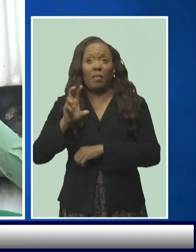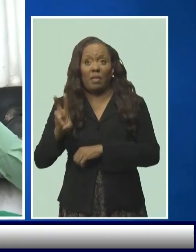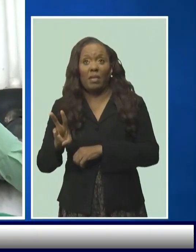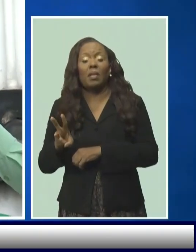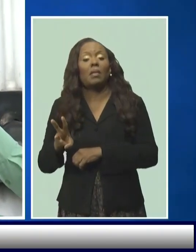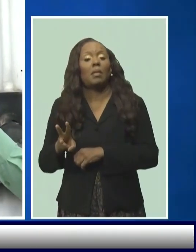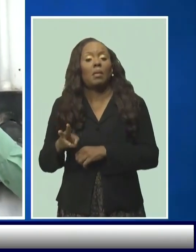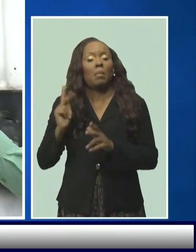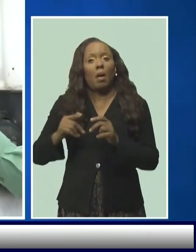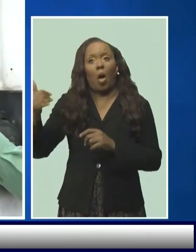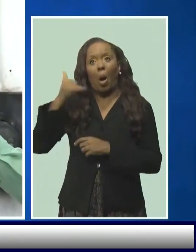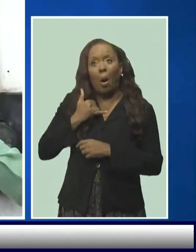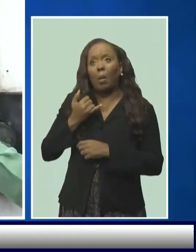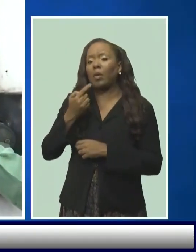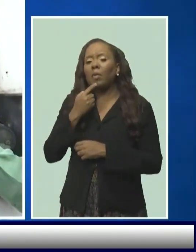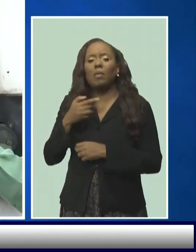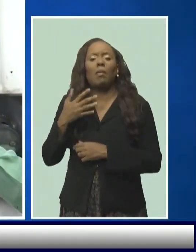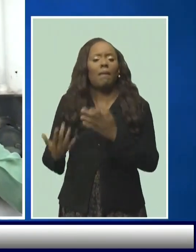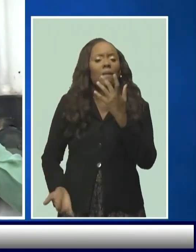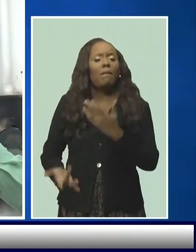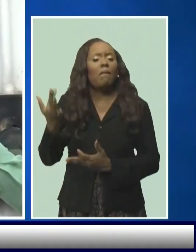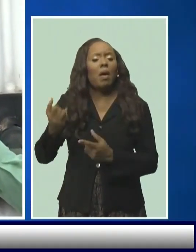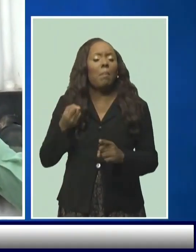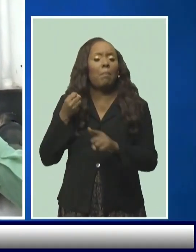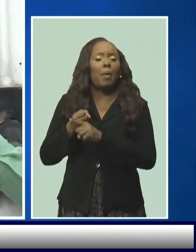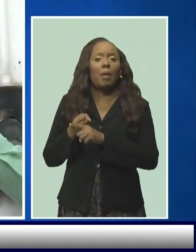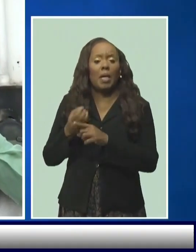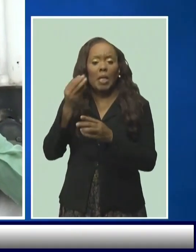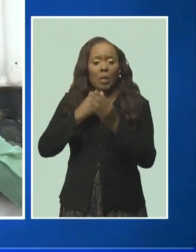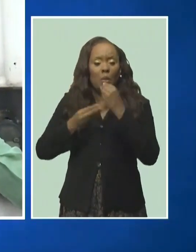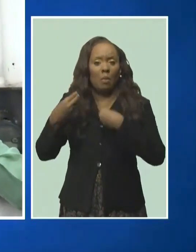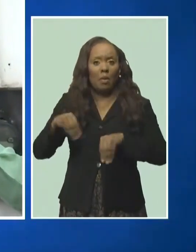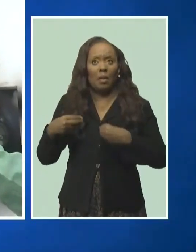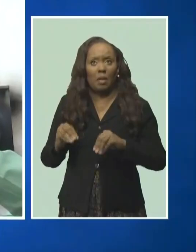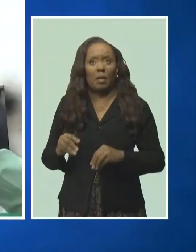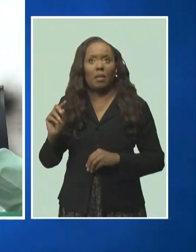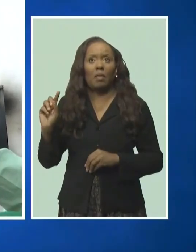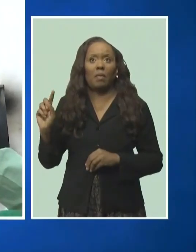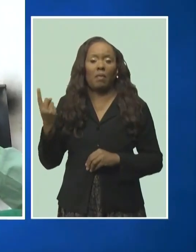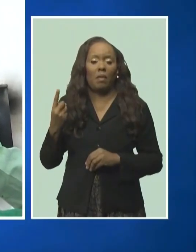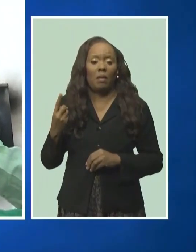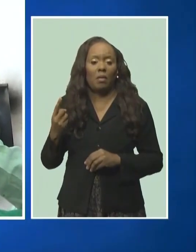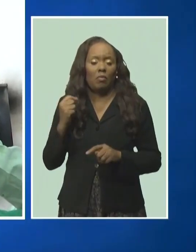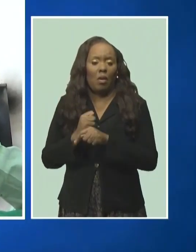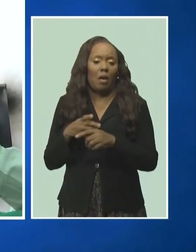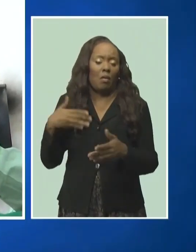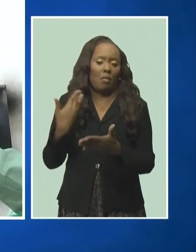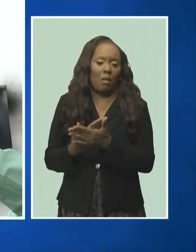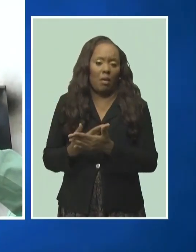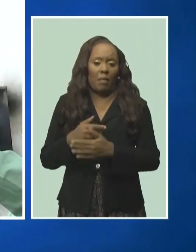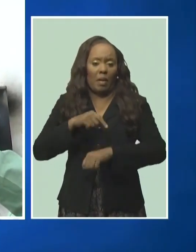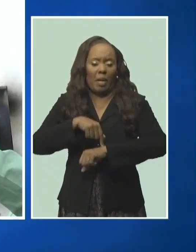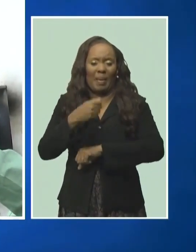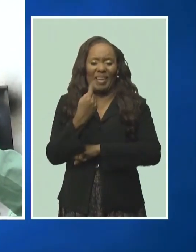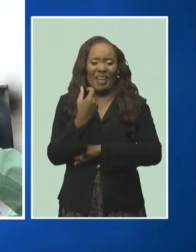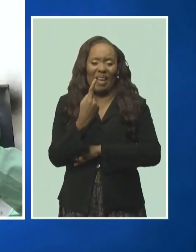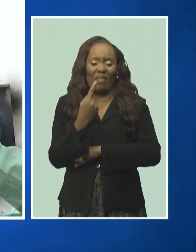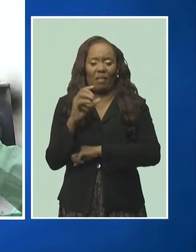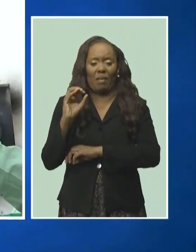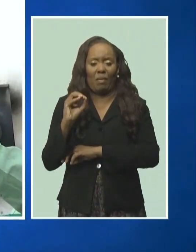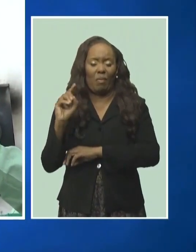you know, it was frightening, you know, like the noise, you know, and them in the customs and nothing like that. So then the police passed the same time, he said what was going on, and he